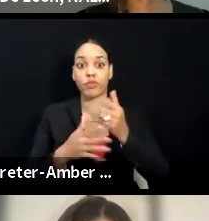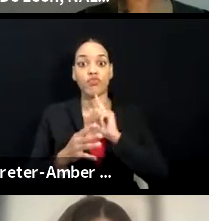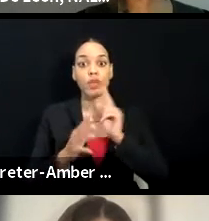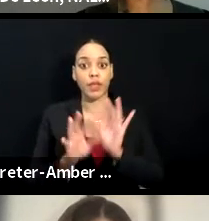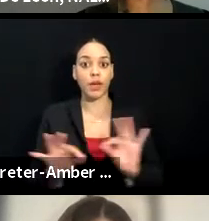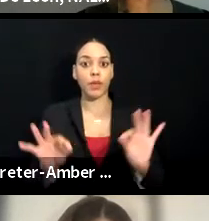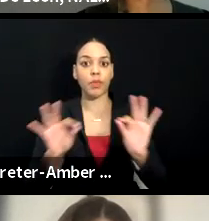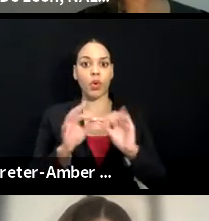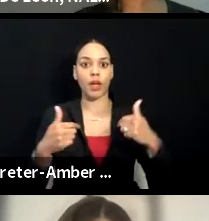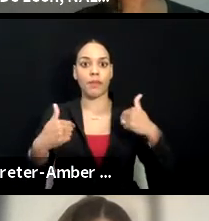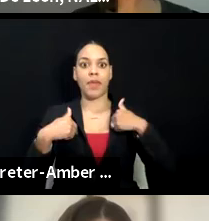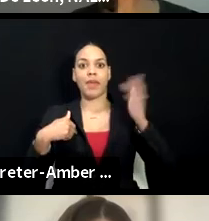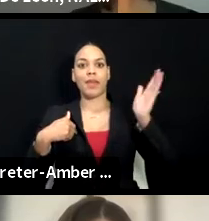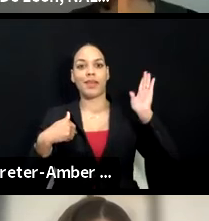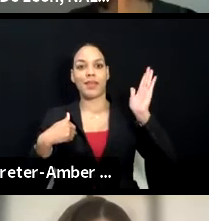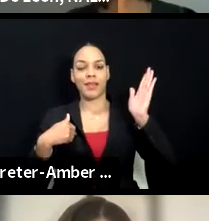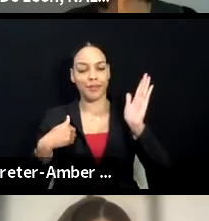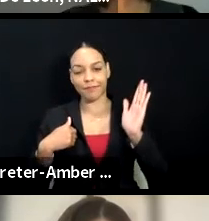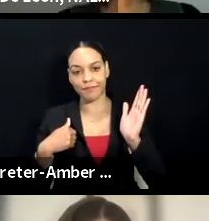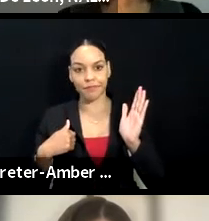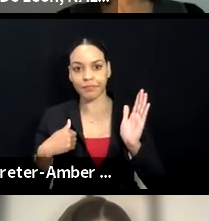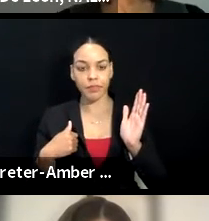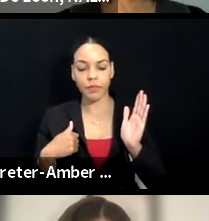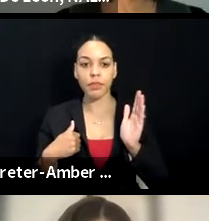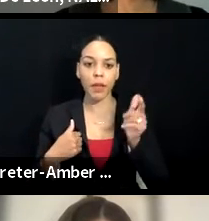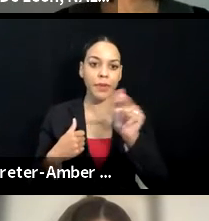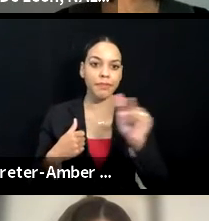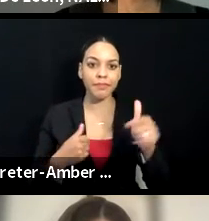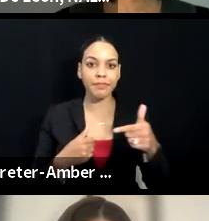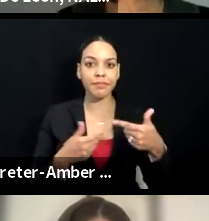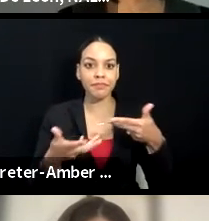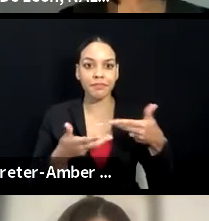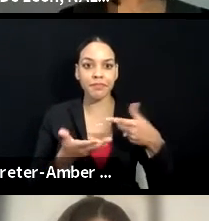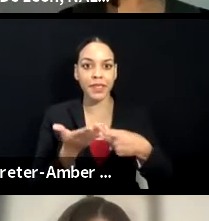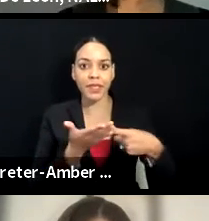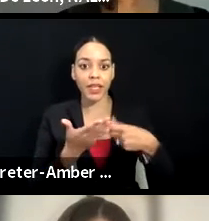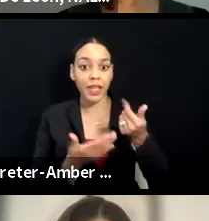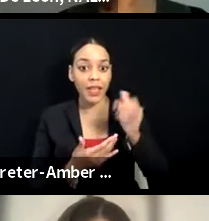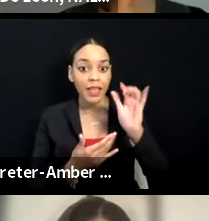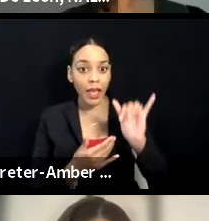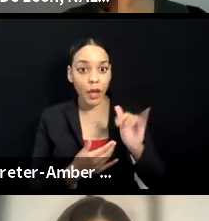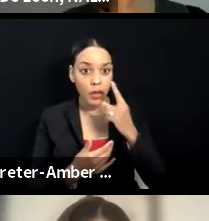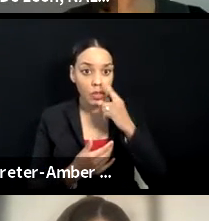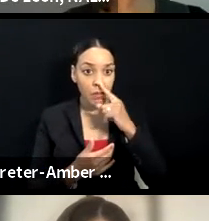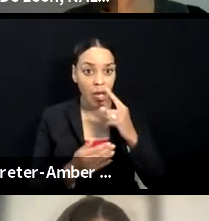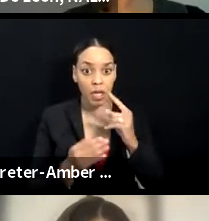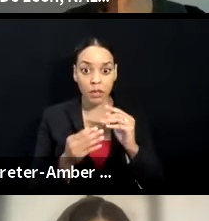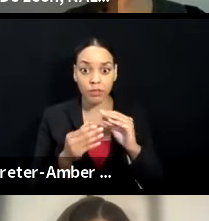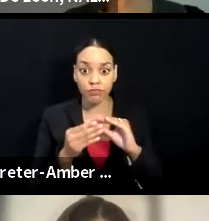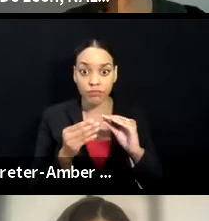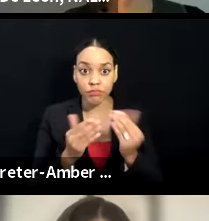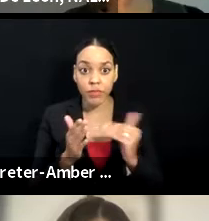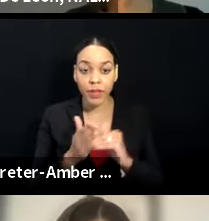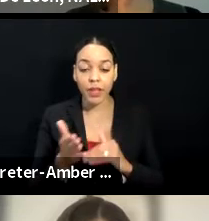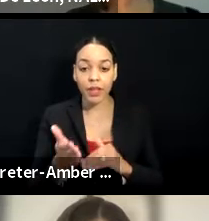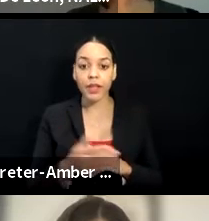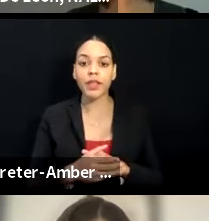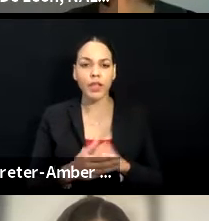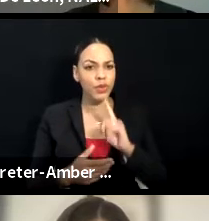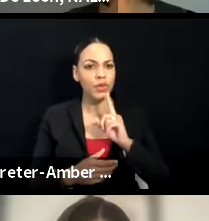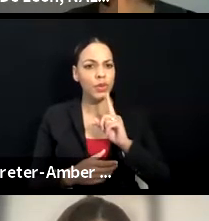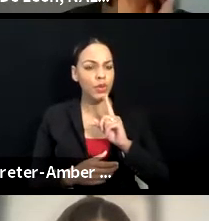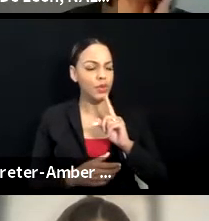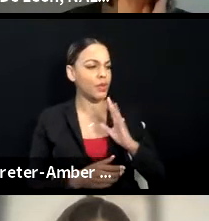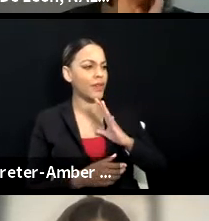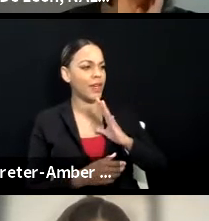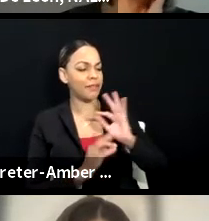me to distill that. Gary, do you want to jump back in? You were first, so I want to circle back around to you. Yeah, that'd be